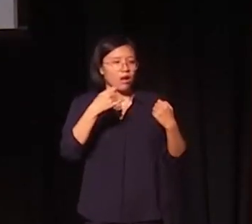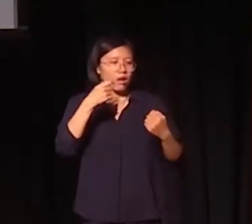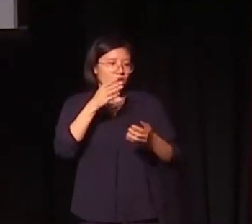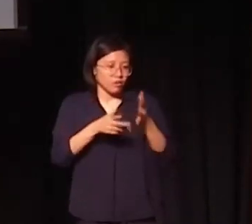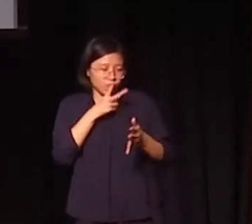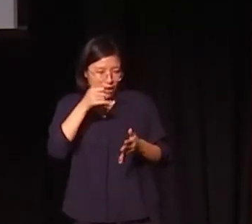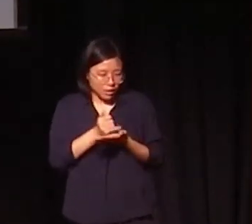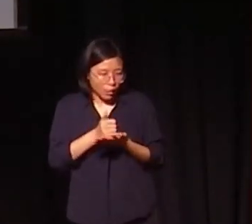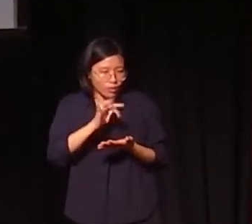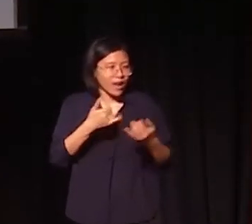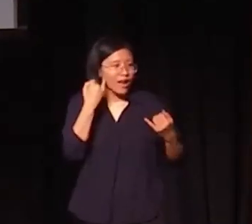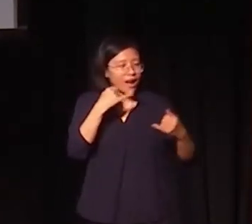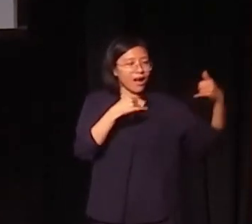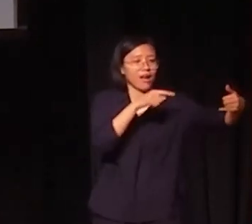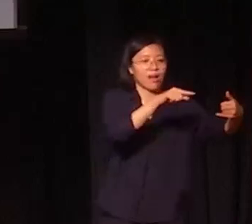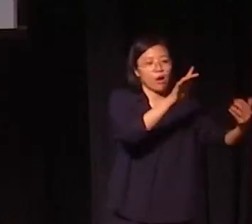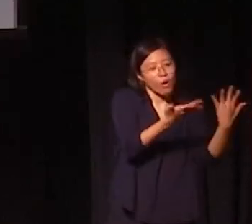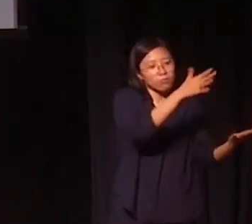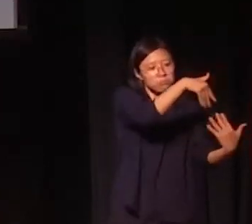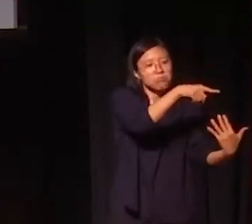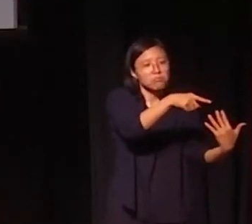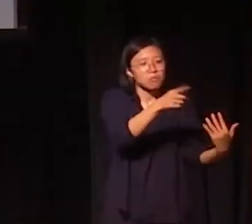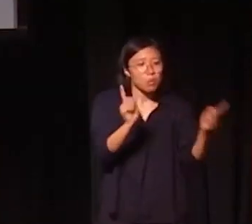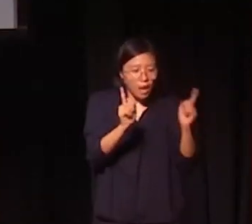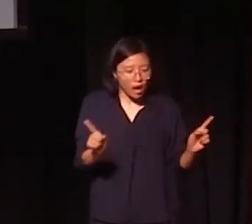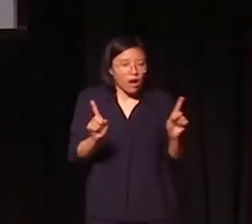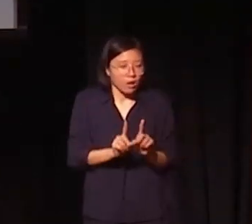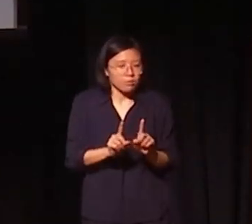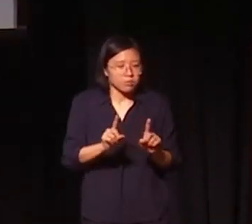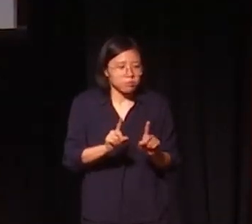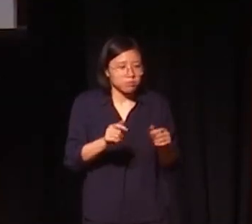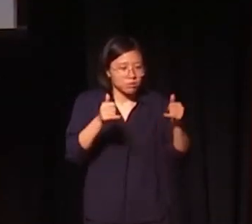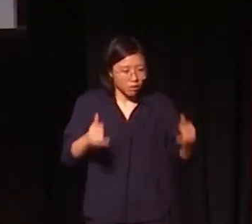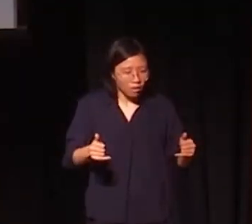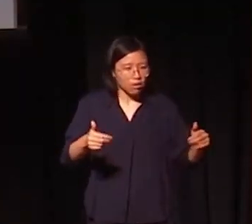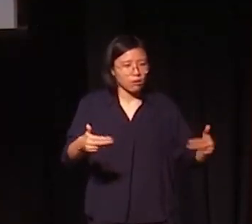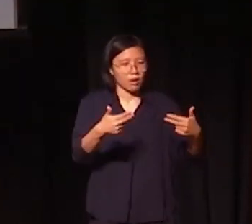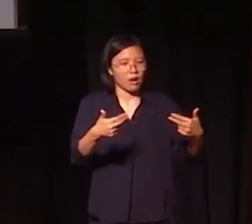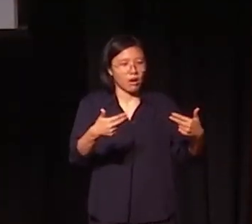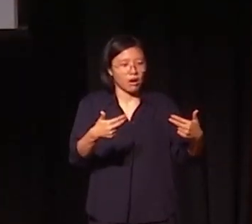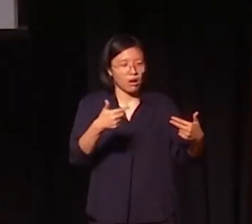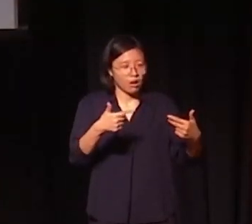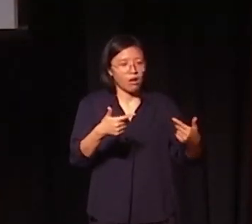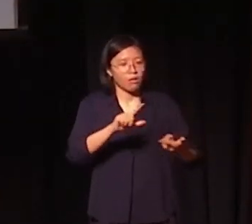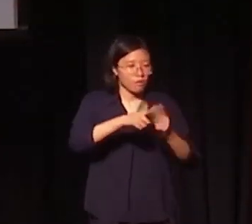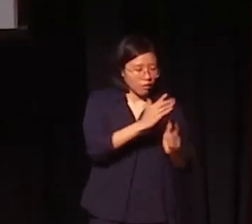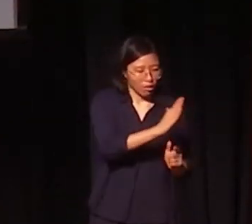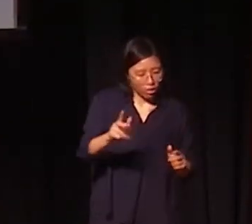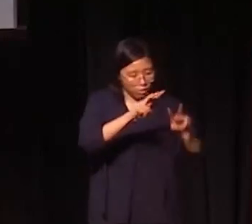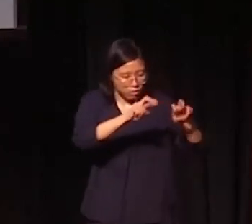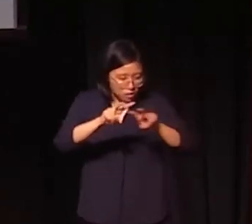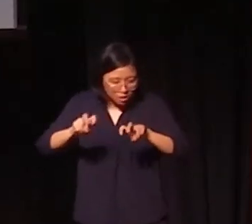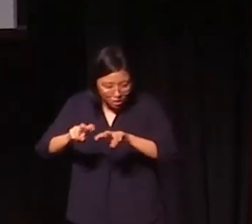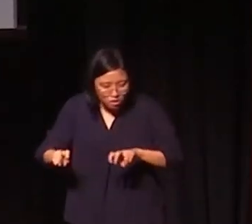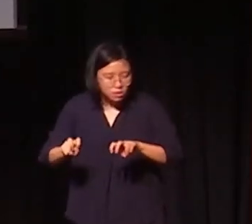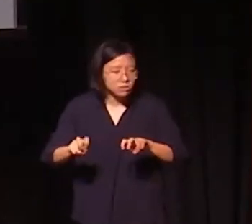the deaf person and the interpreter were remote together going into the courtroom. And we looked at all of the different configurations. And when we first did that